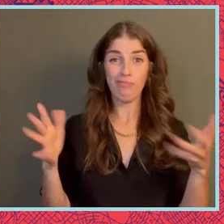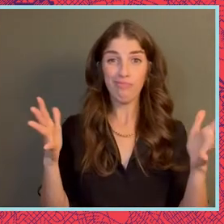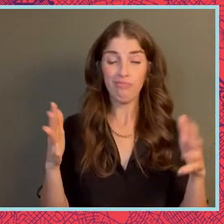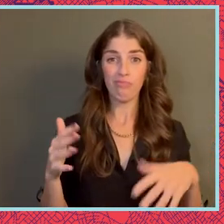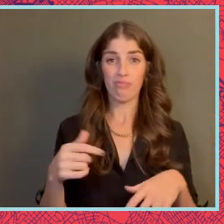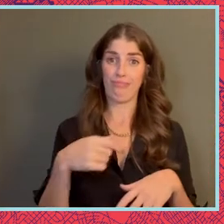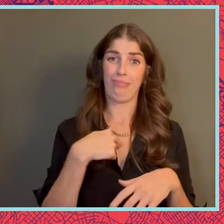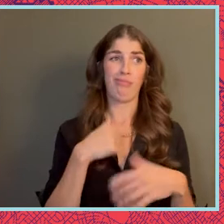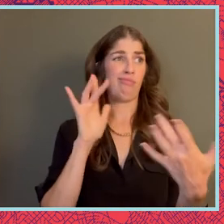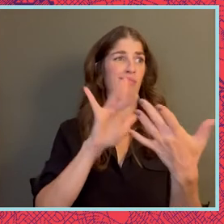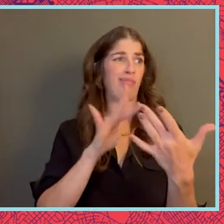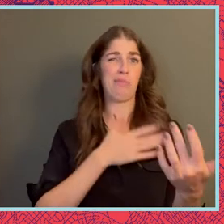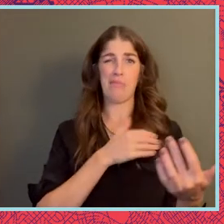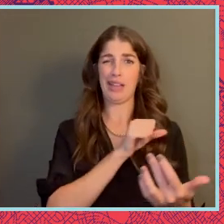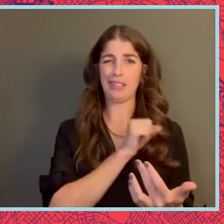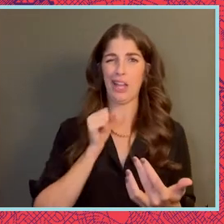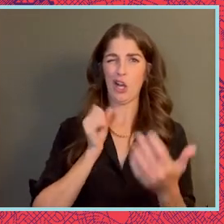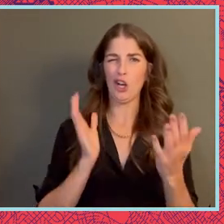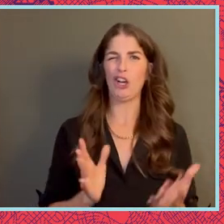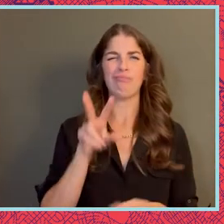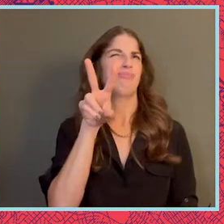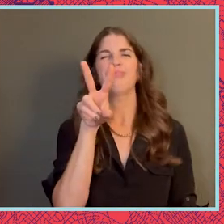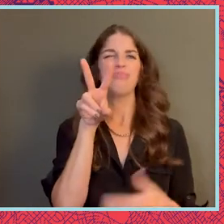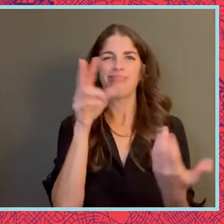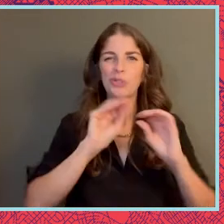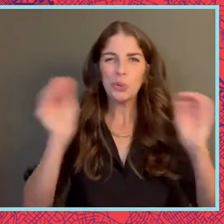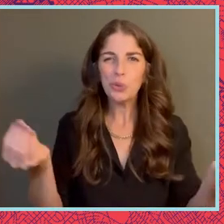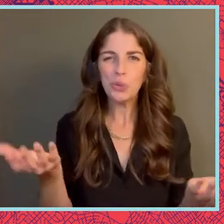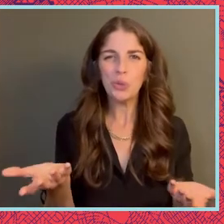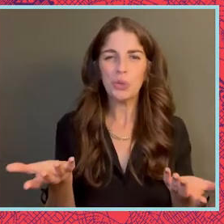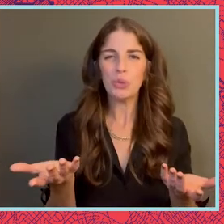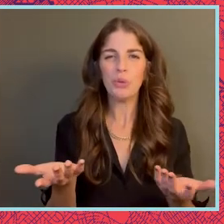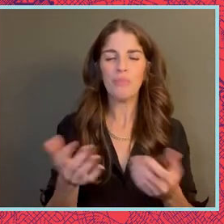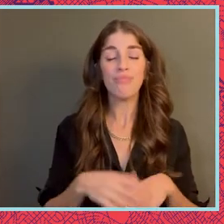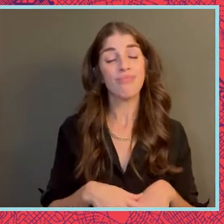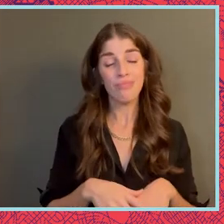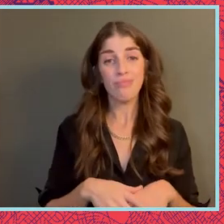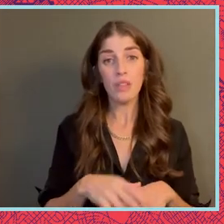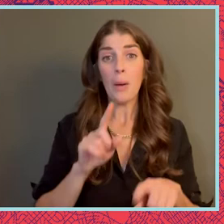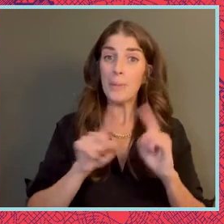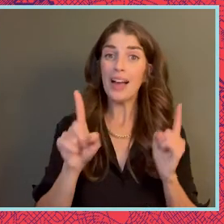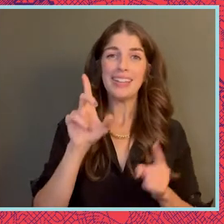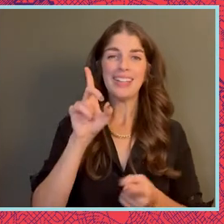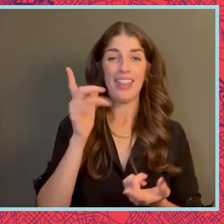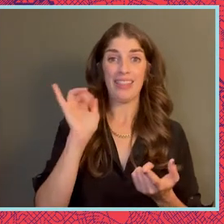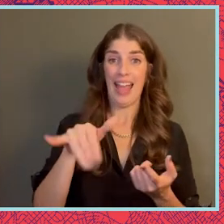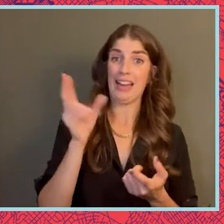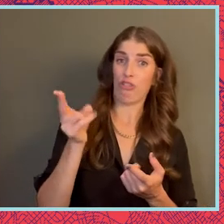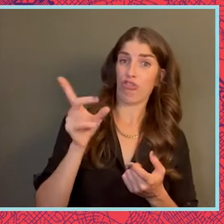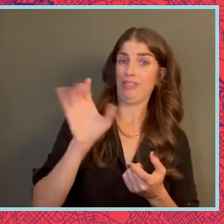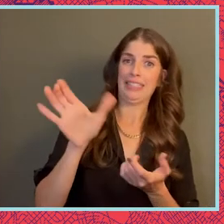reaching out to my shadow senator, I realized I lived in the shadows of democracy. But the history of